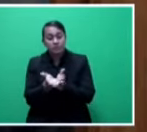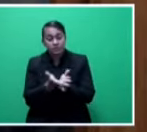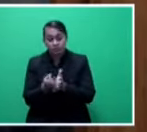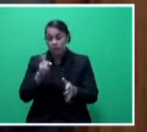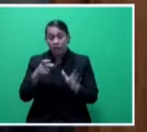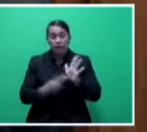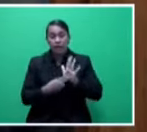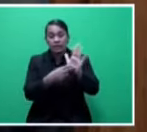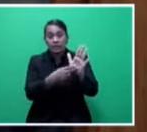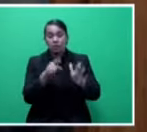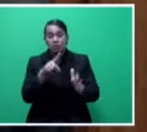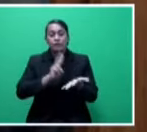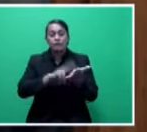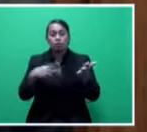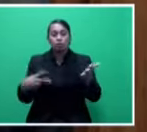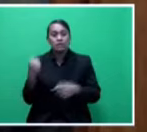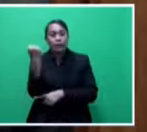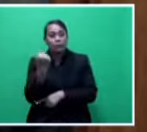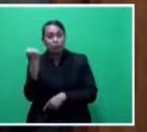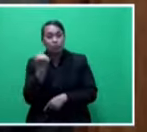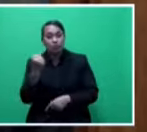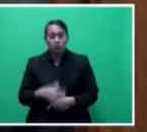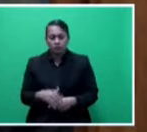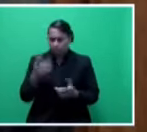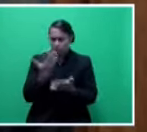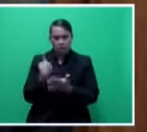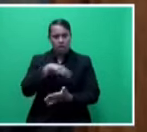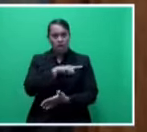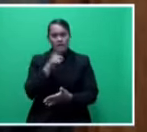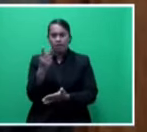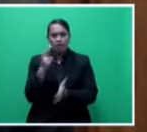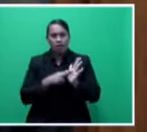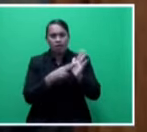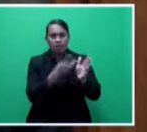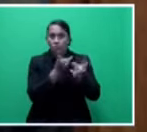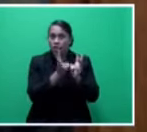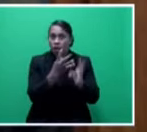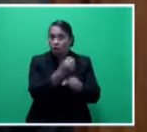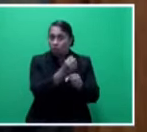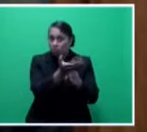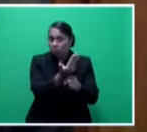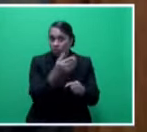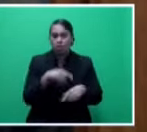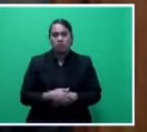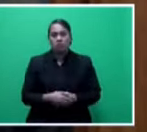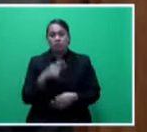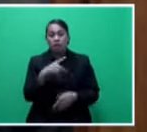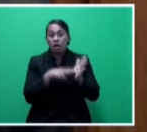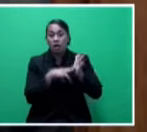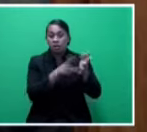this extends to French Polynesia to our far east. The center is responsible for detecting tropical cyclone